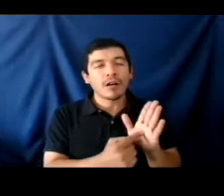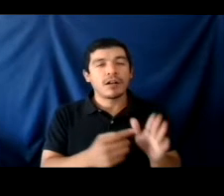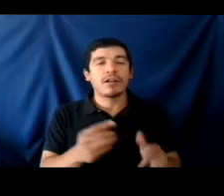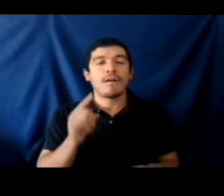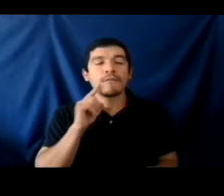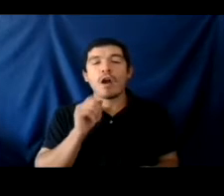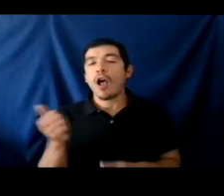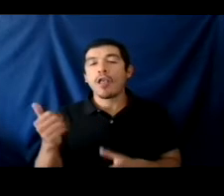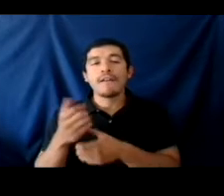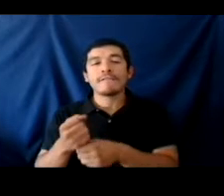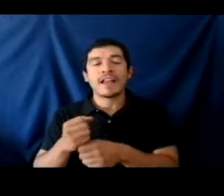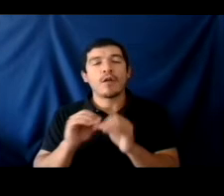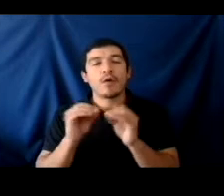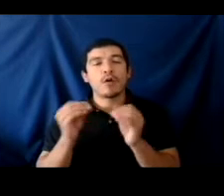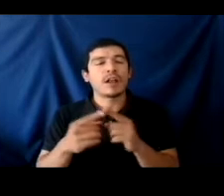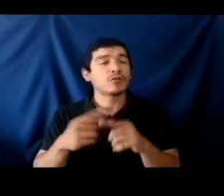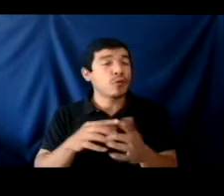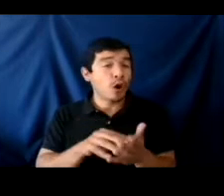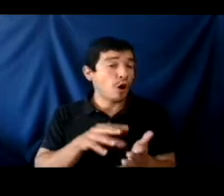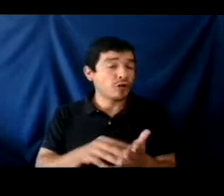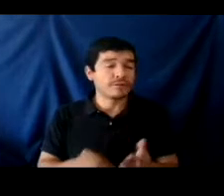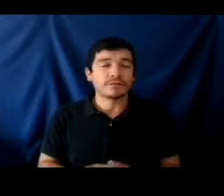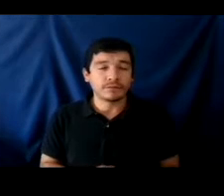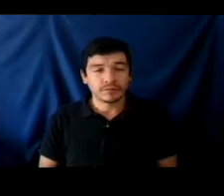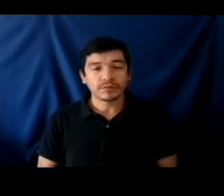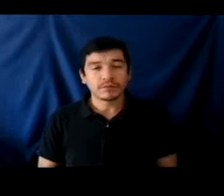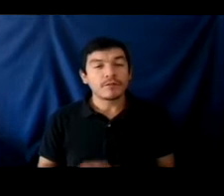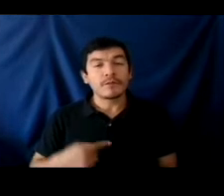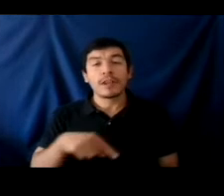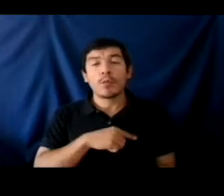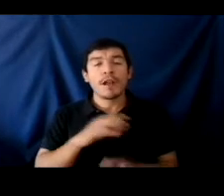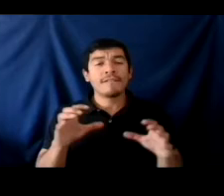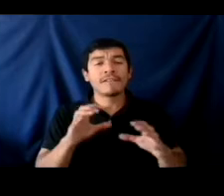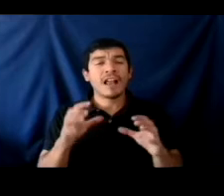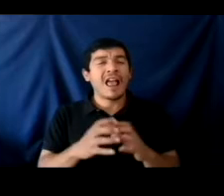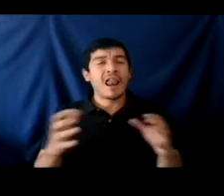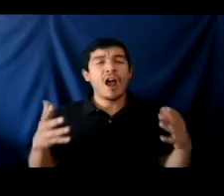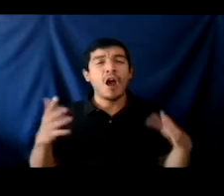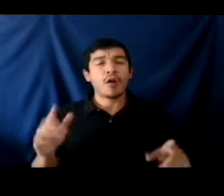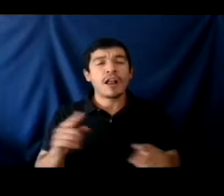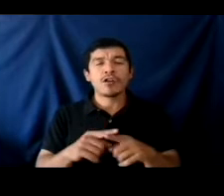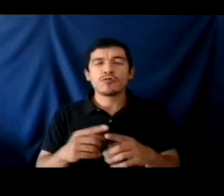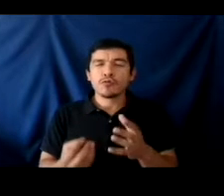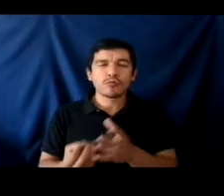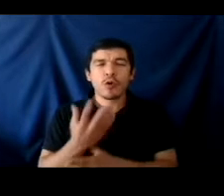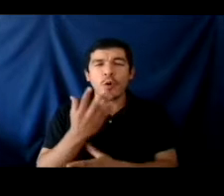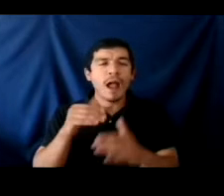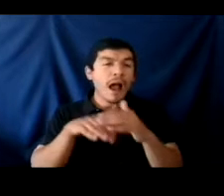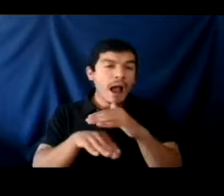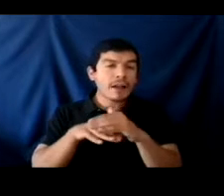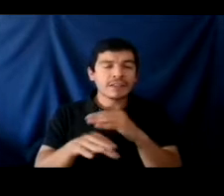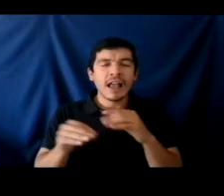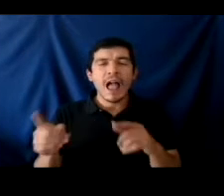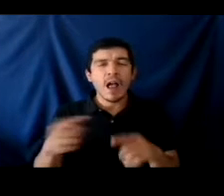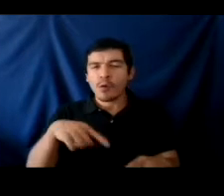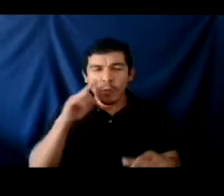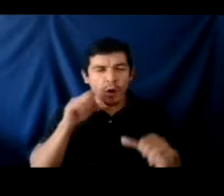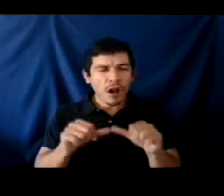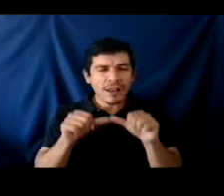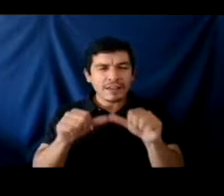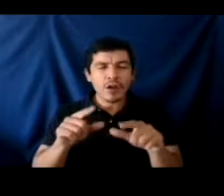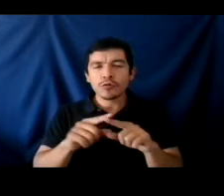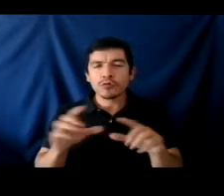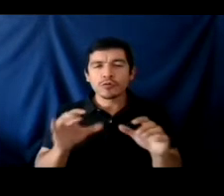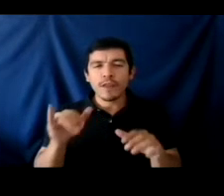for other faith organizations. We've done a lot already to expand access, and we're going to continue to do that